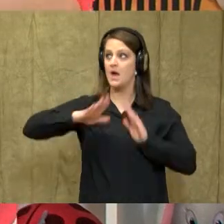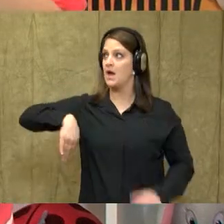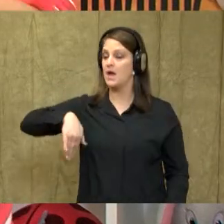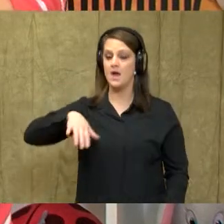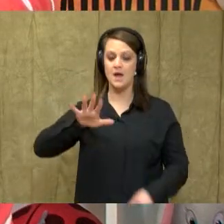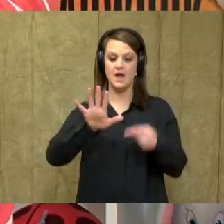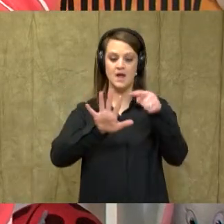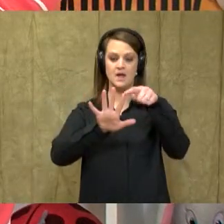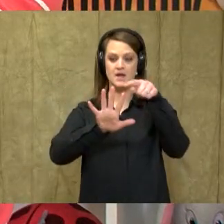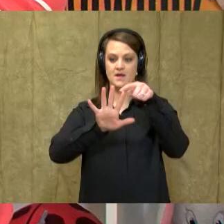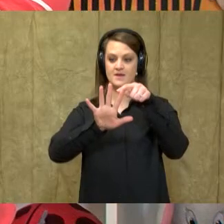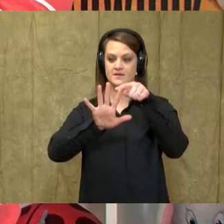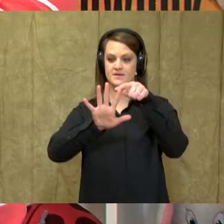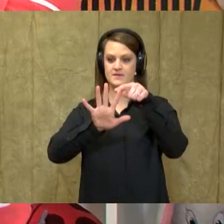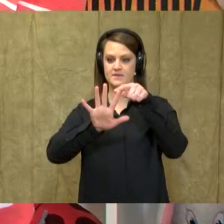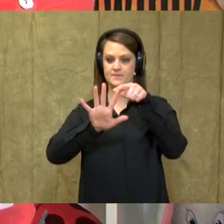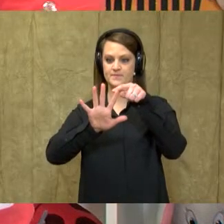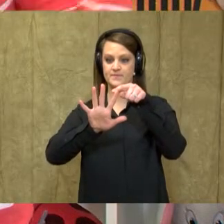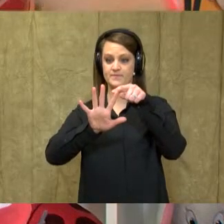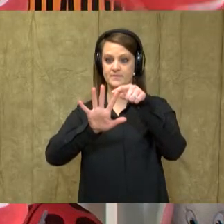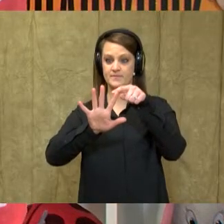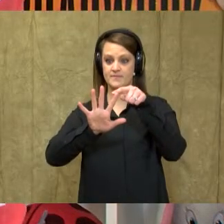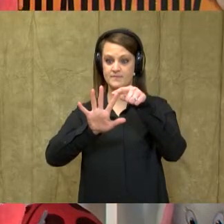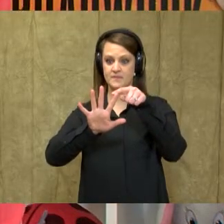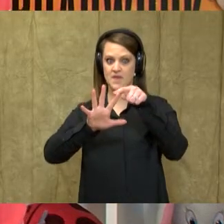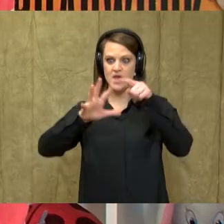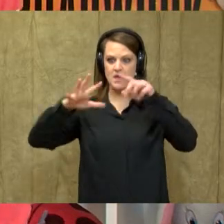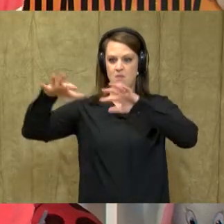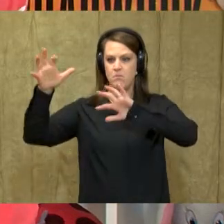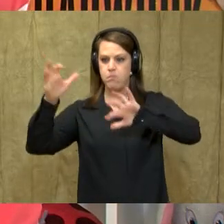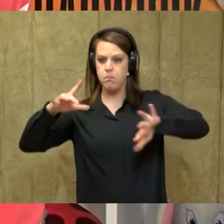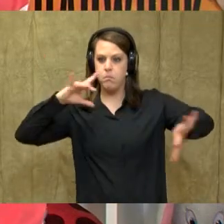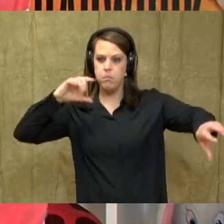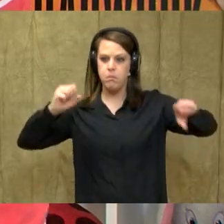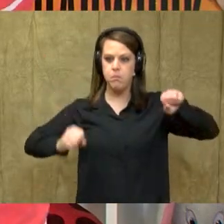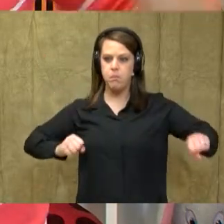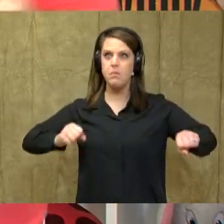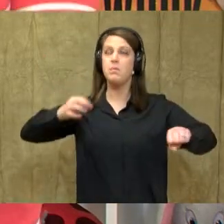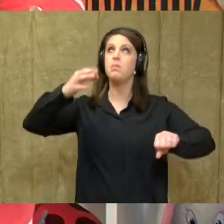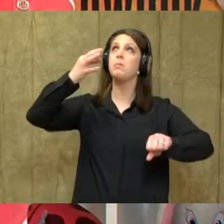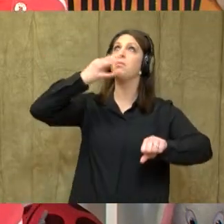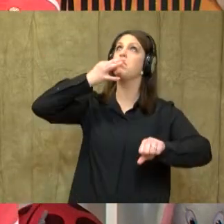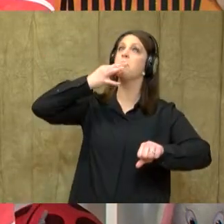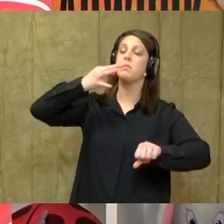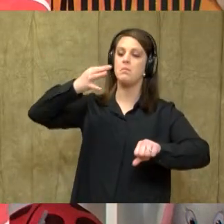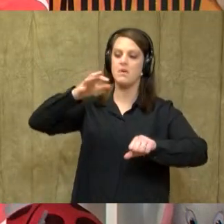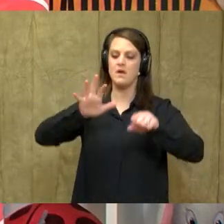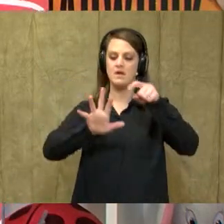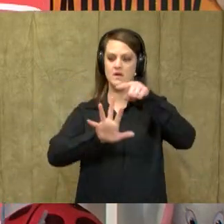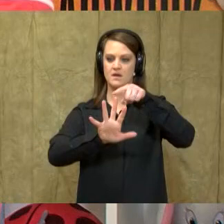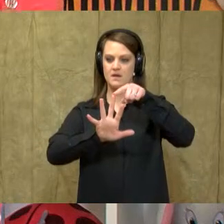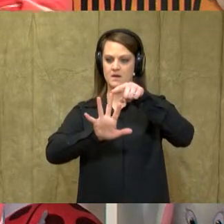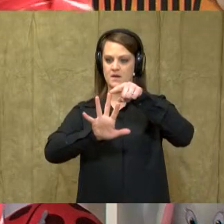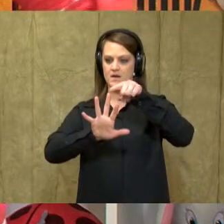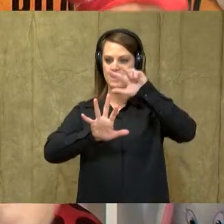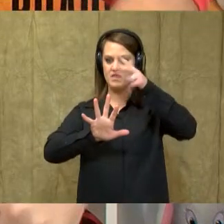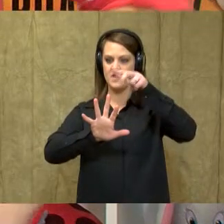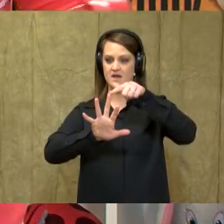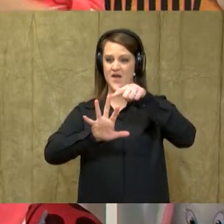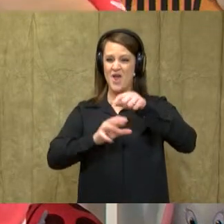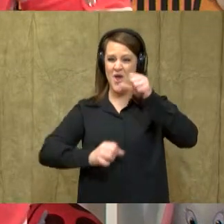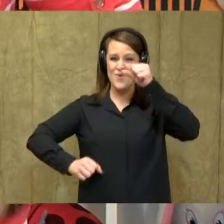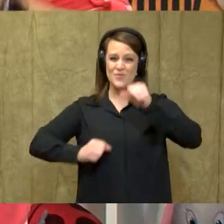late." The second one said, "There's a storm in the air." The third one said,